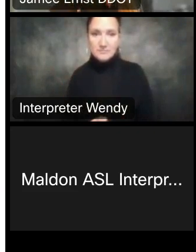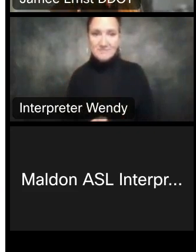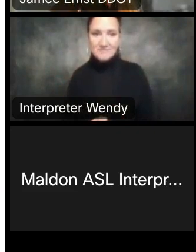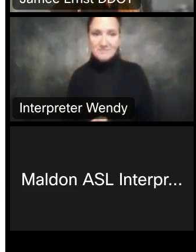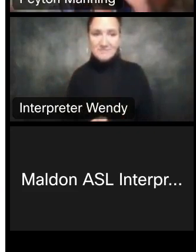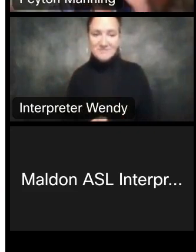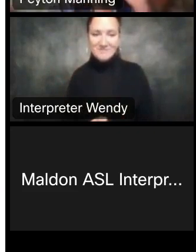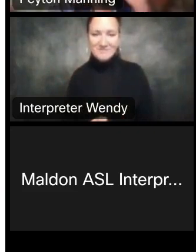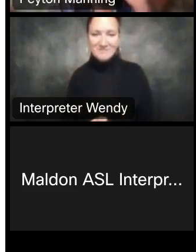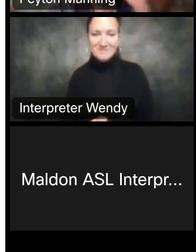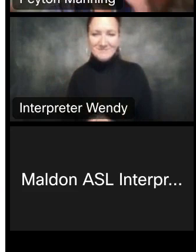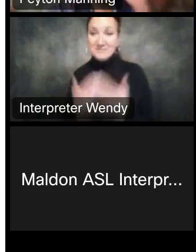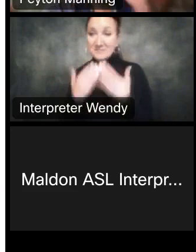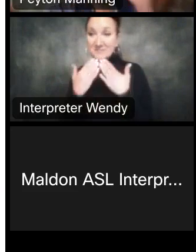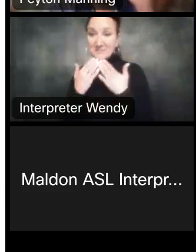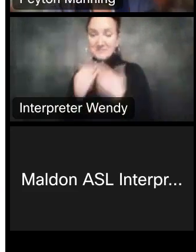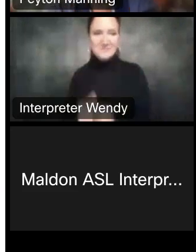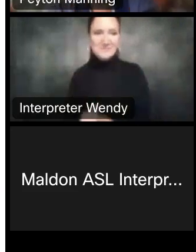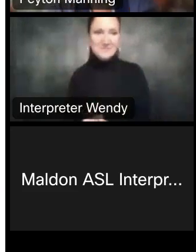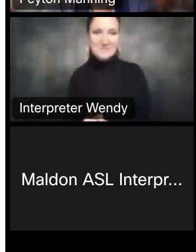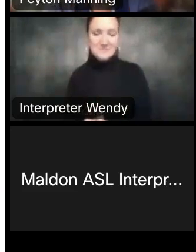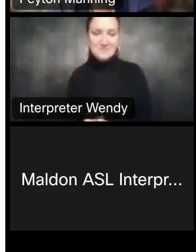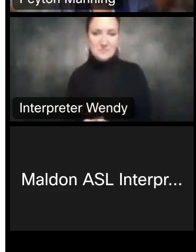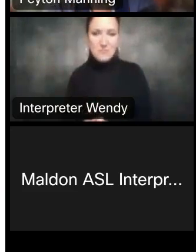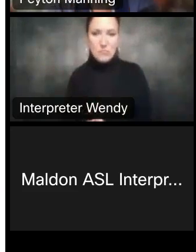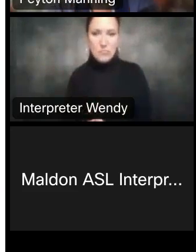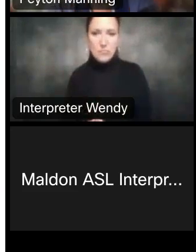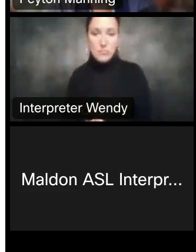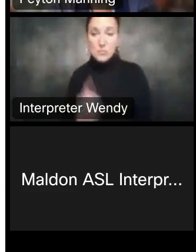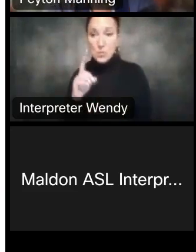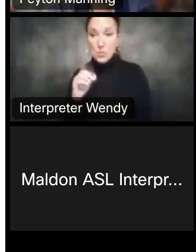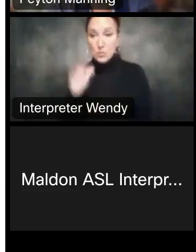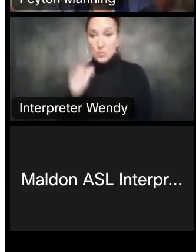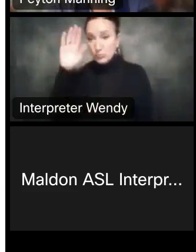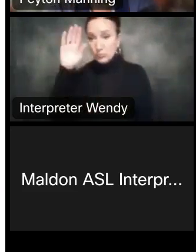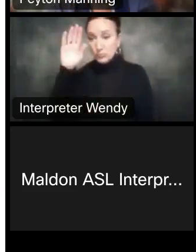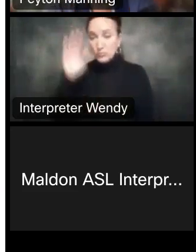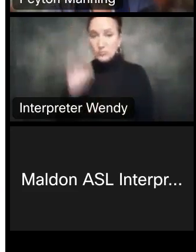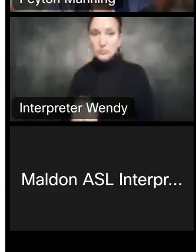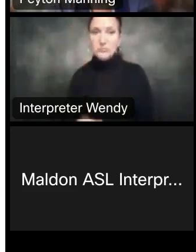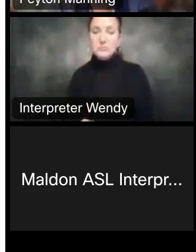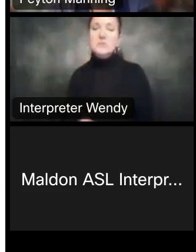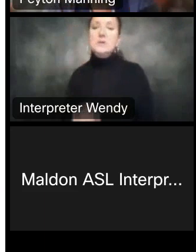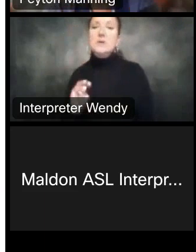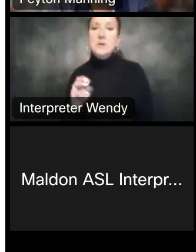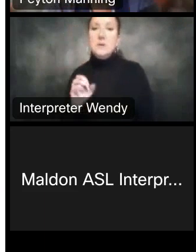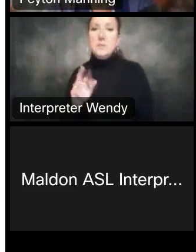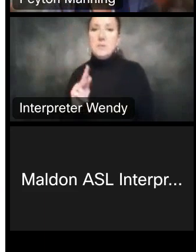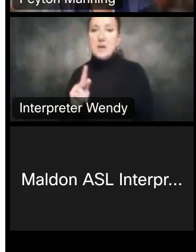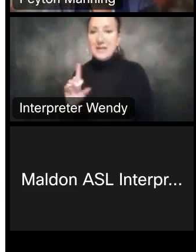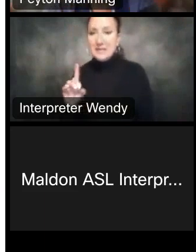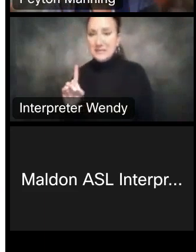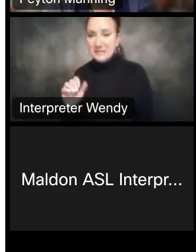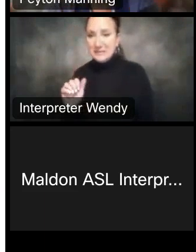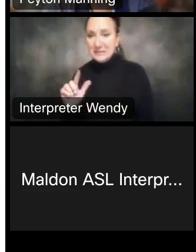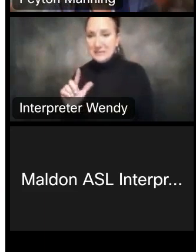Thank you so much, Rohan. And then while we have one more hand raised, Mr. Mark Galvin, I see you, and I'm going to go ahead and